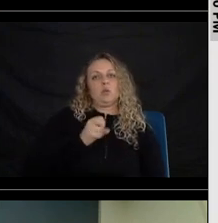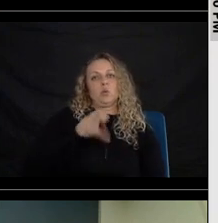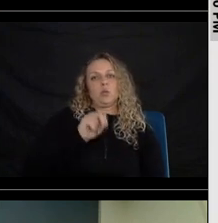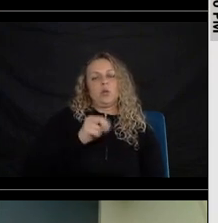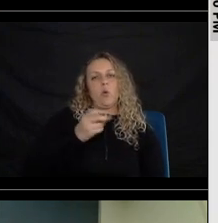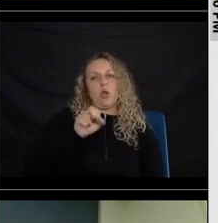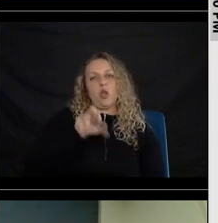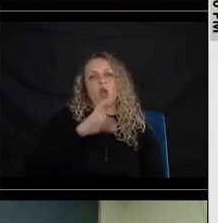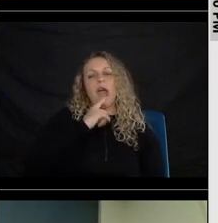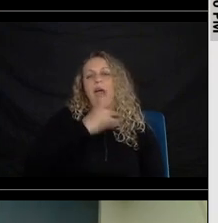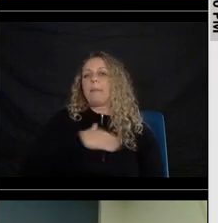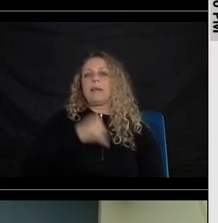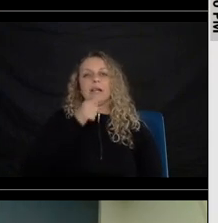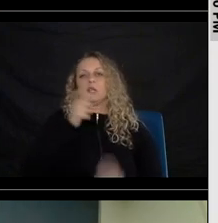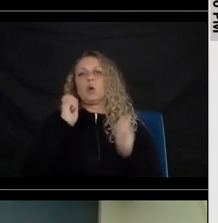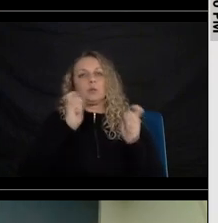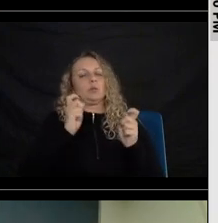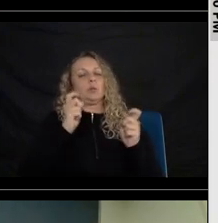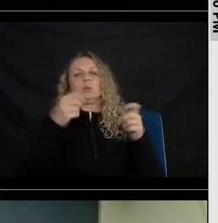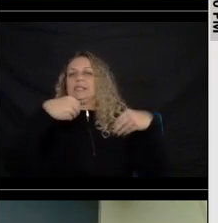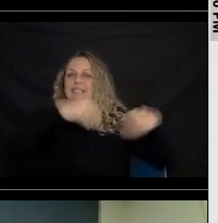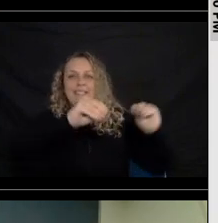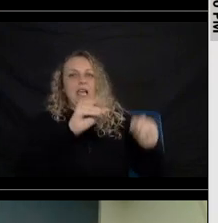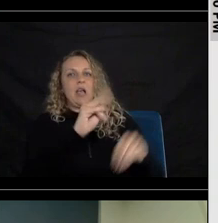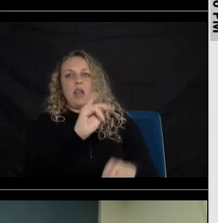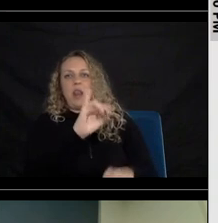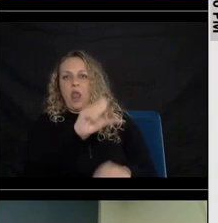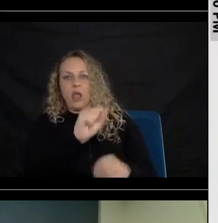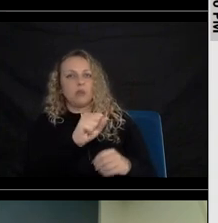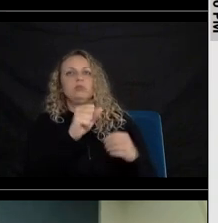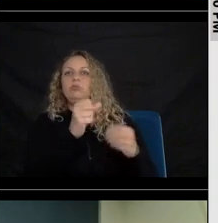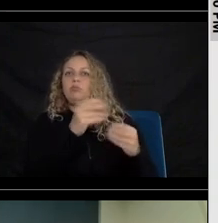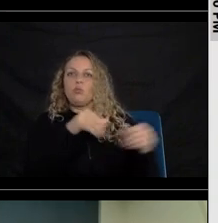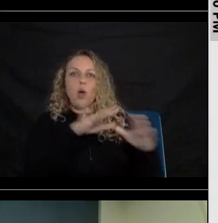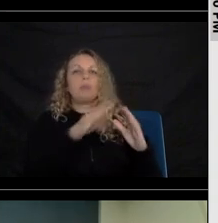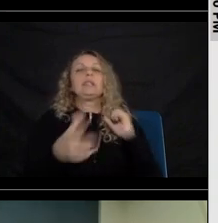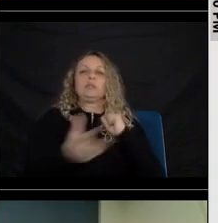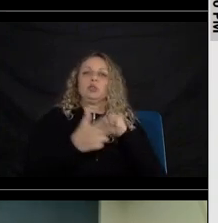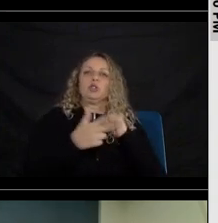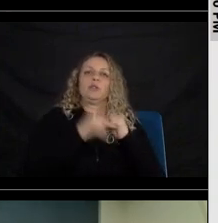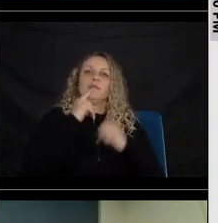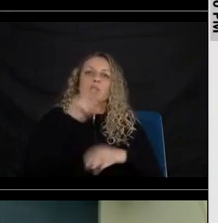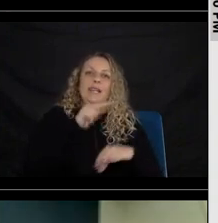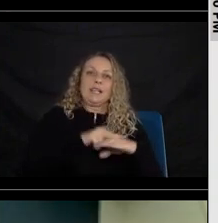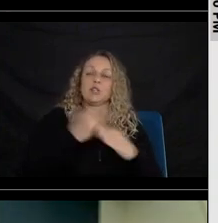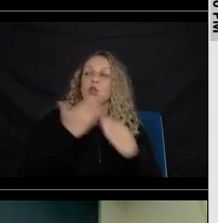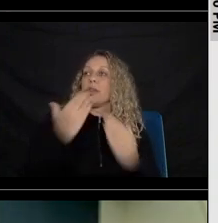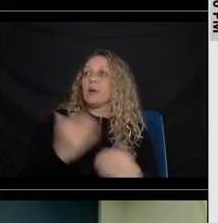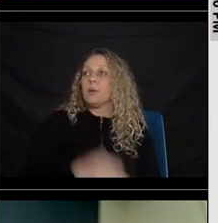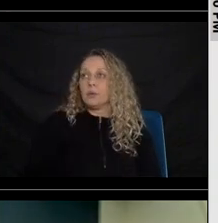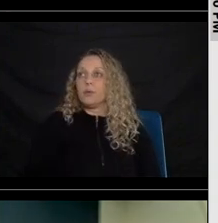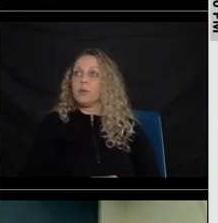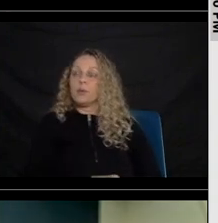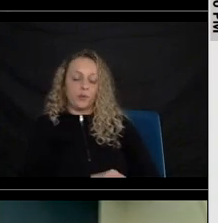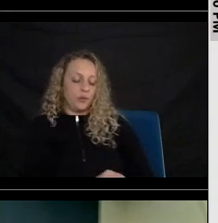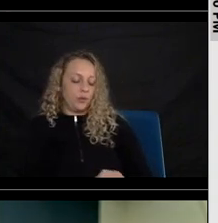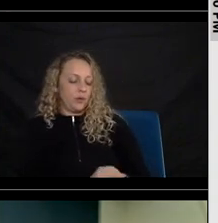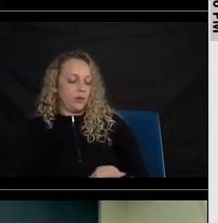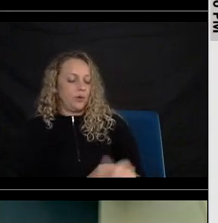And please don't sell the Nichols property. Please let's make it a nature preserve. Thank you.